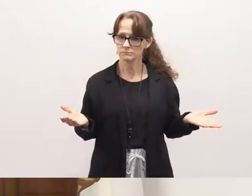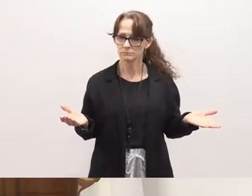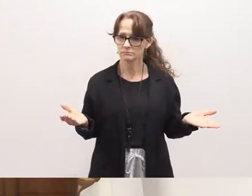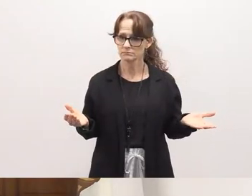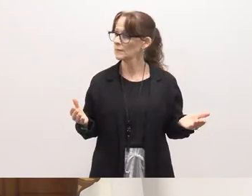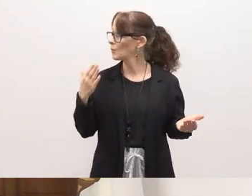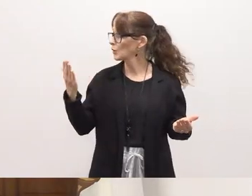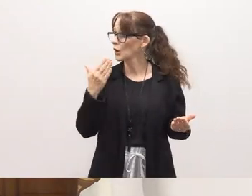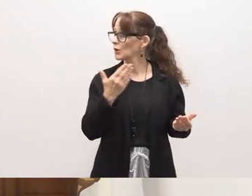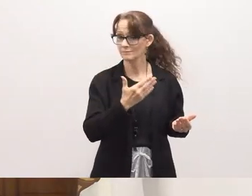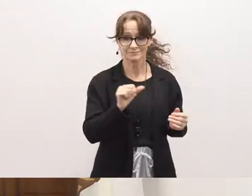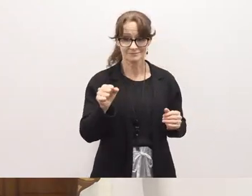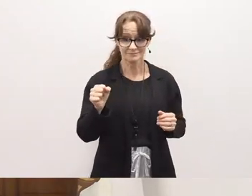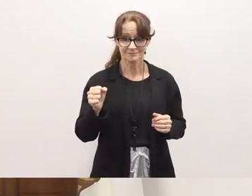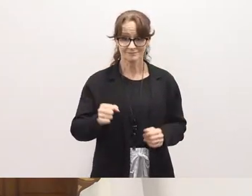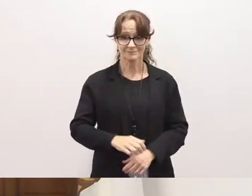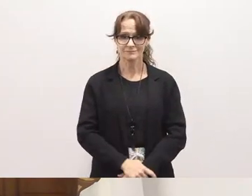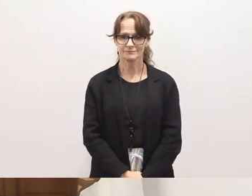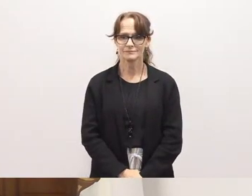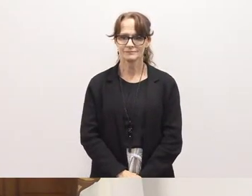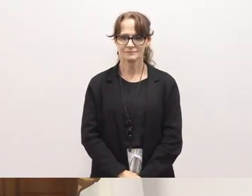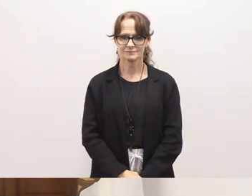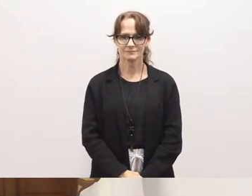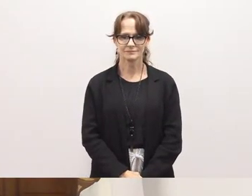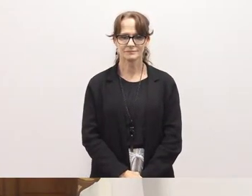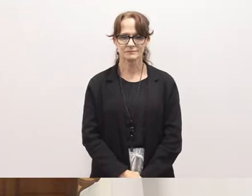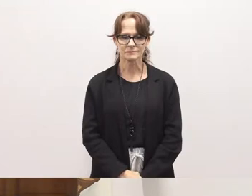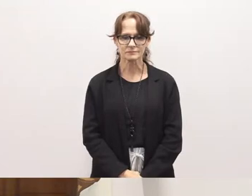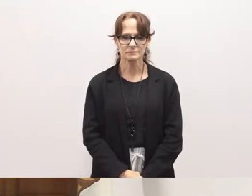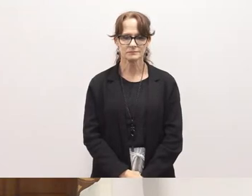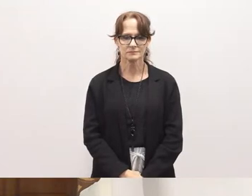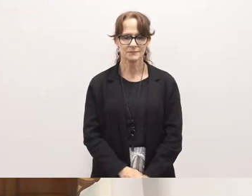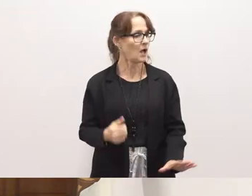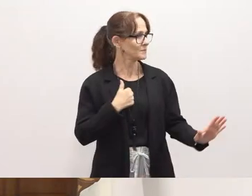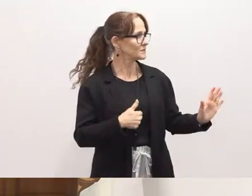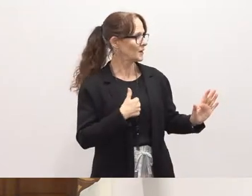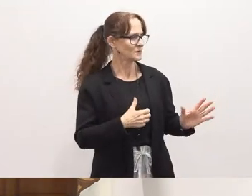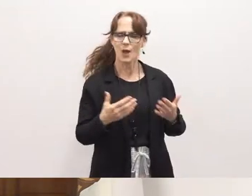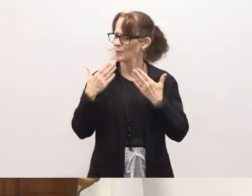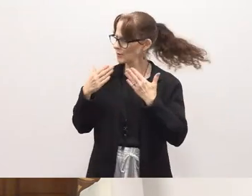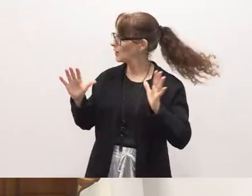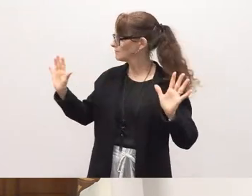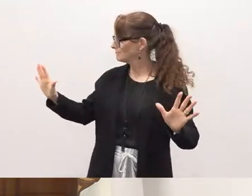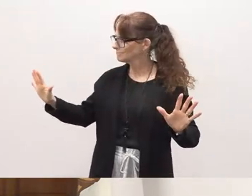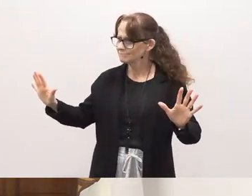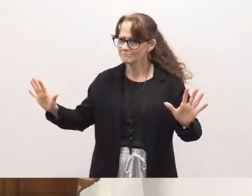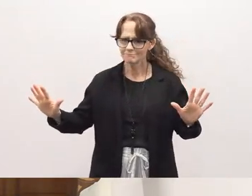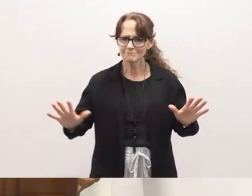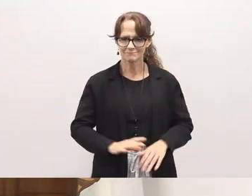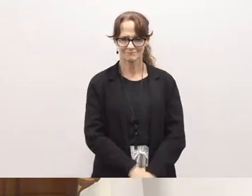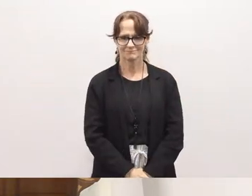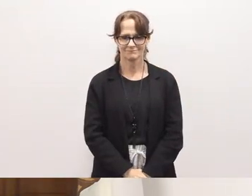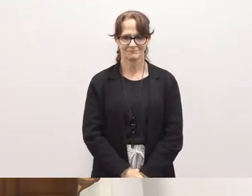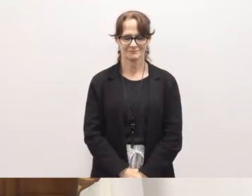We're good. Okay. I'm sorry. Don't be sorry because we're good. Okay.